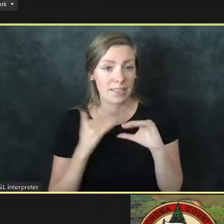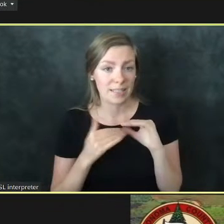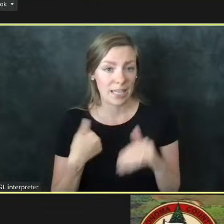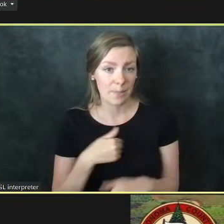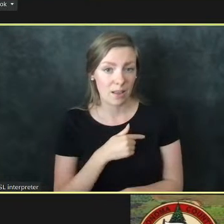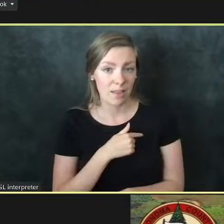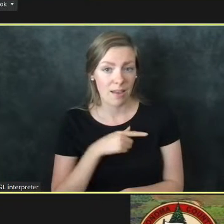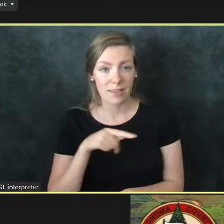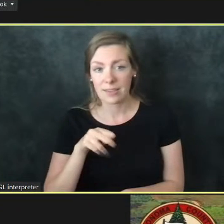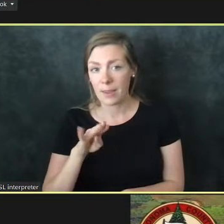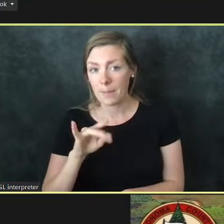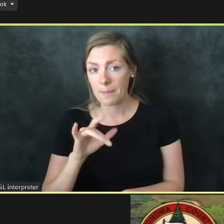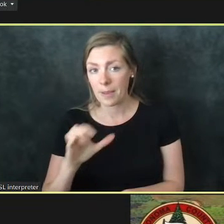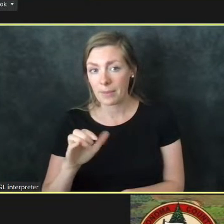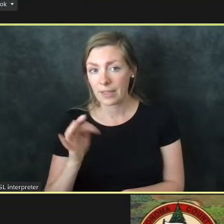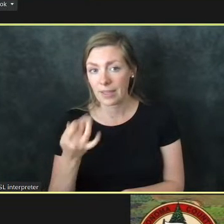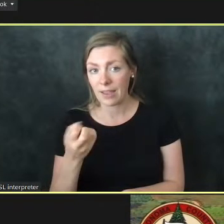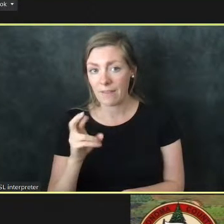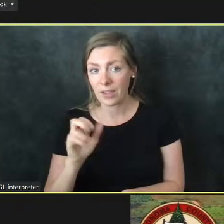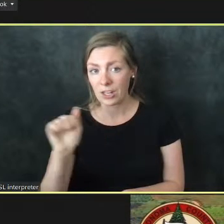at